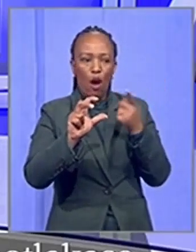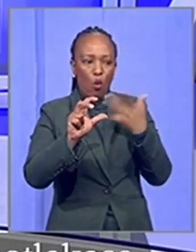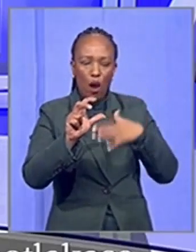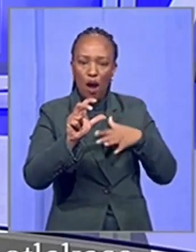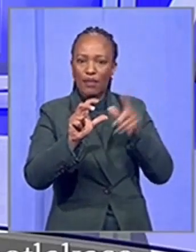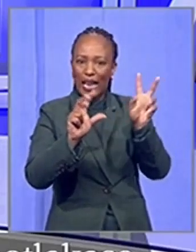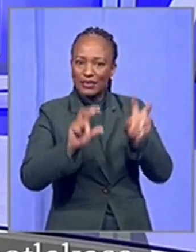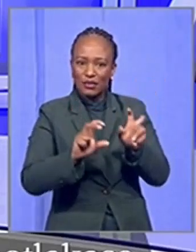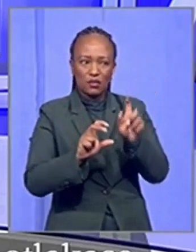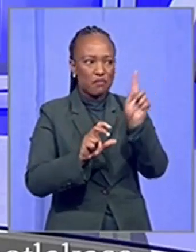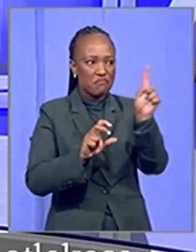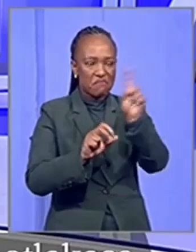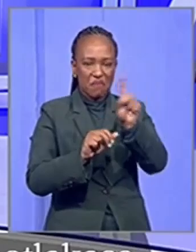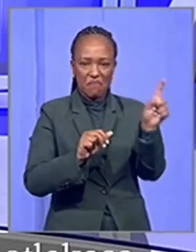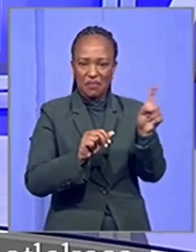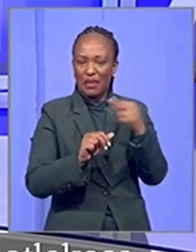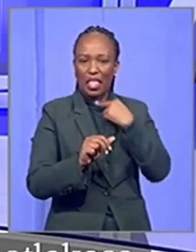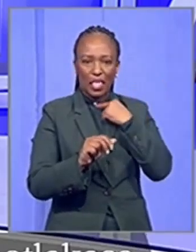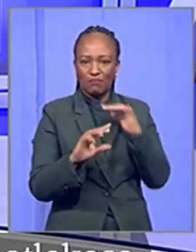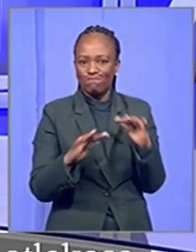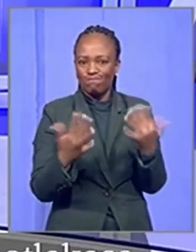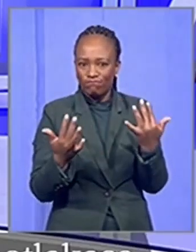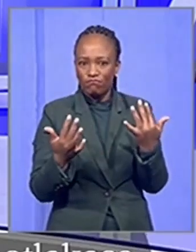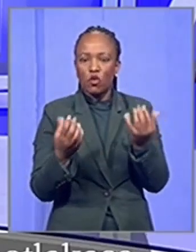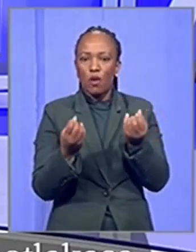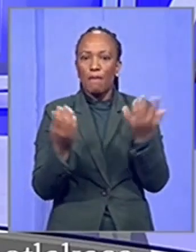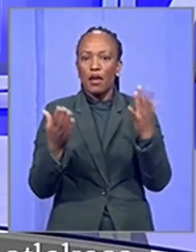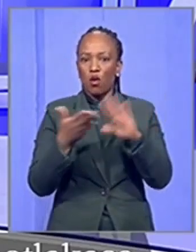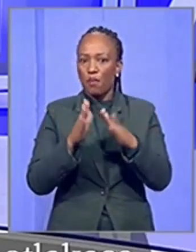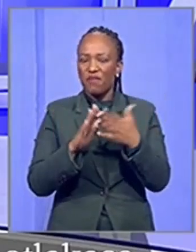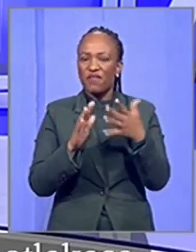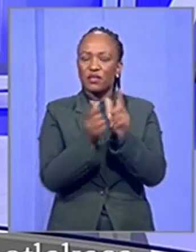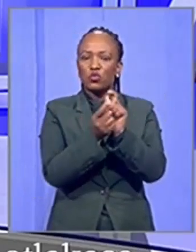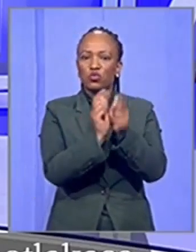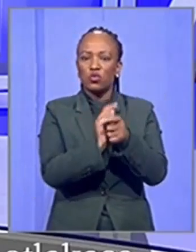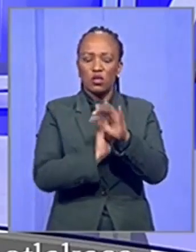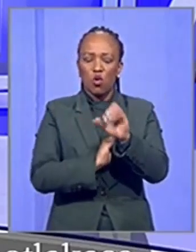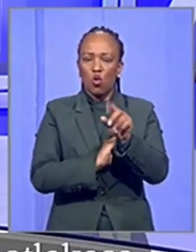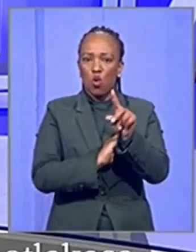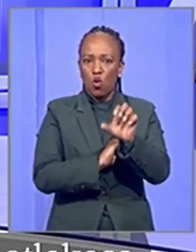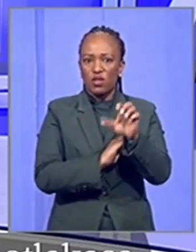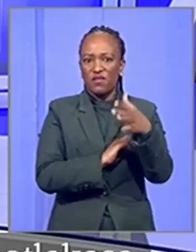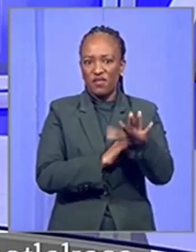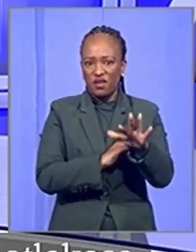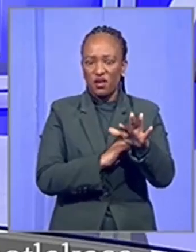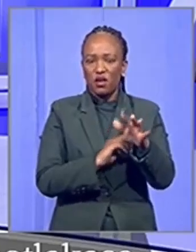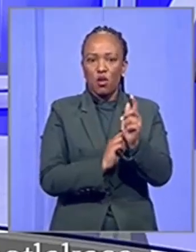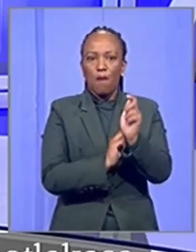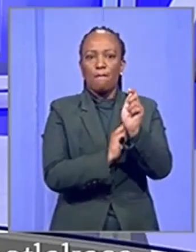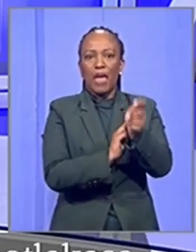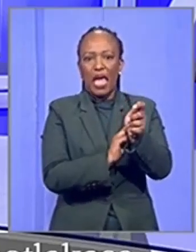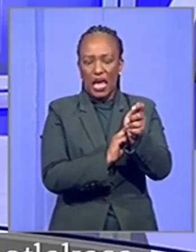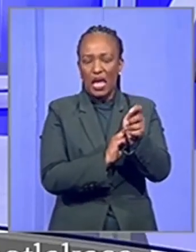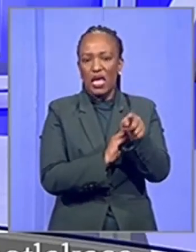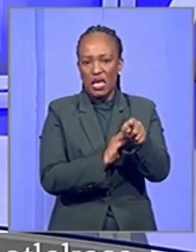Seno ke jaaka letlha la bofelo la gore badirisi ba fetole dikhoutu tsa dimetara tse di duelelwang kwa pele le